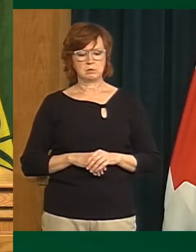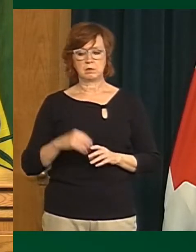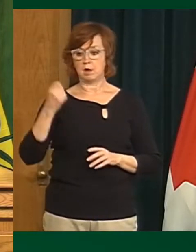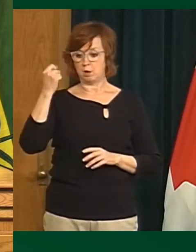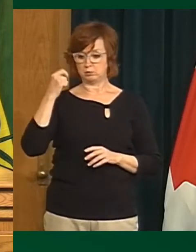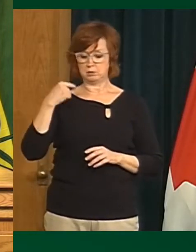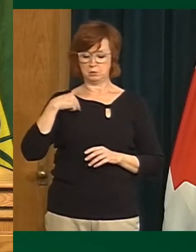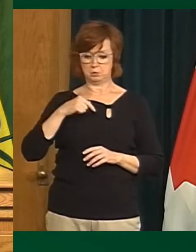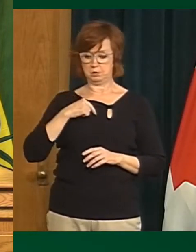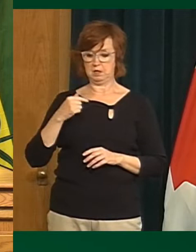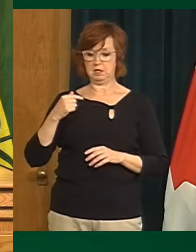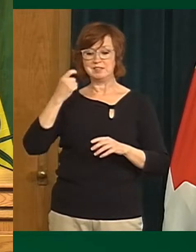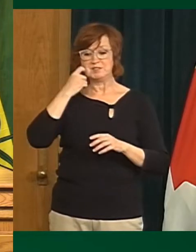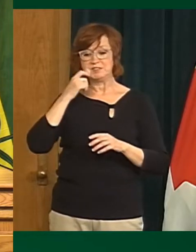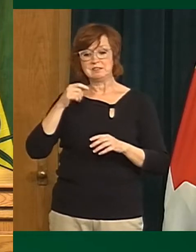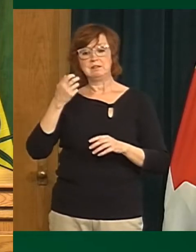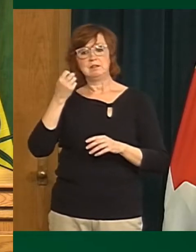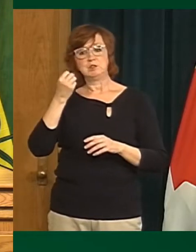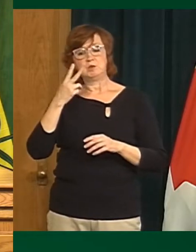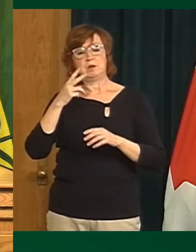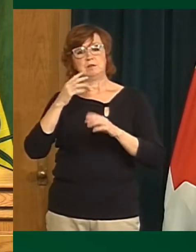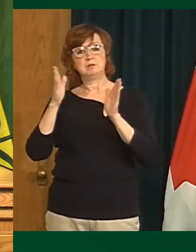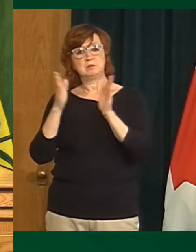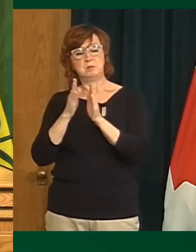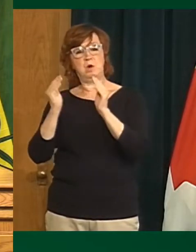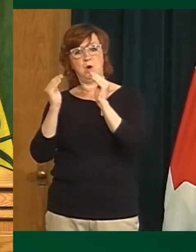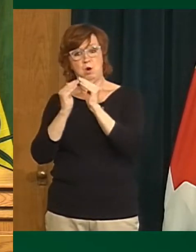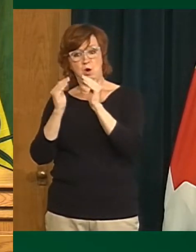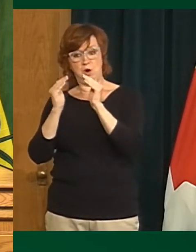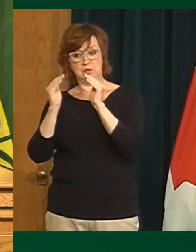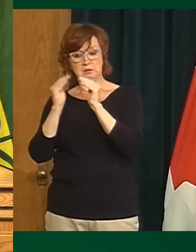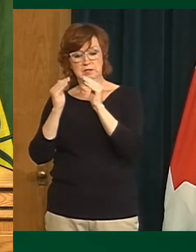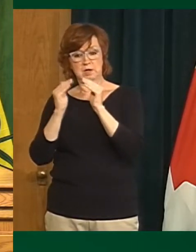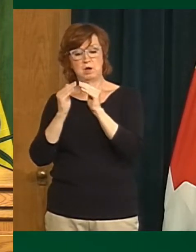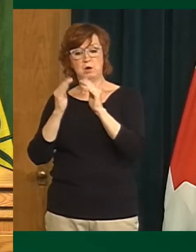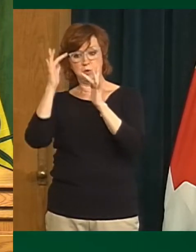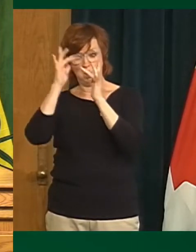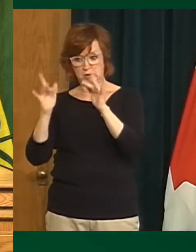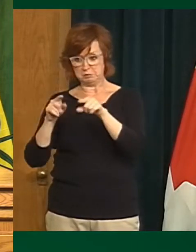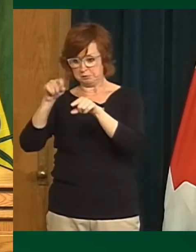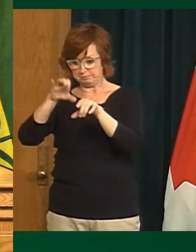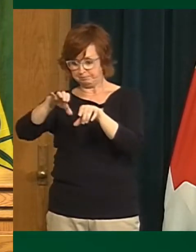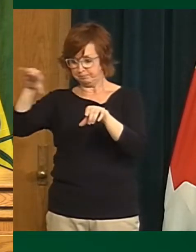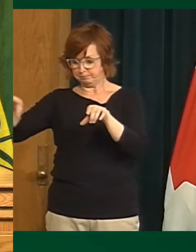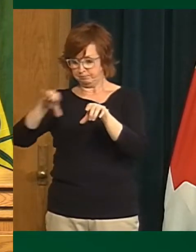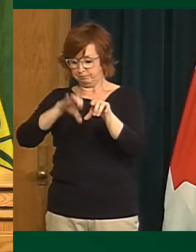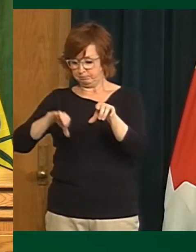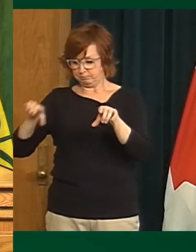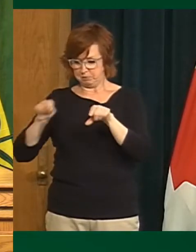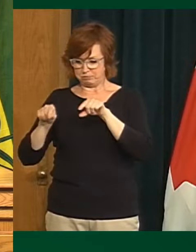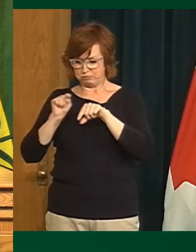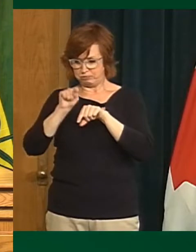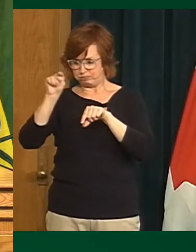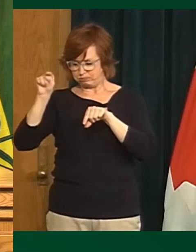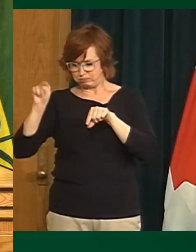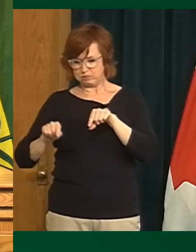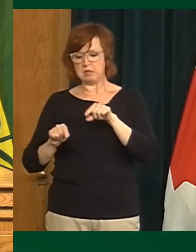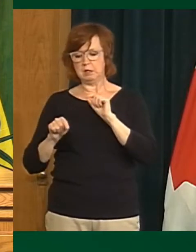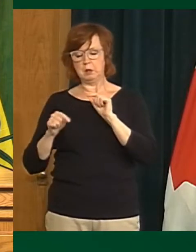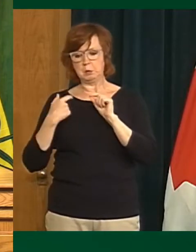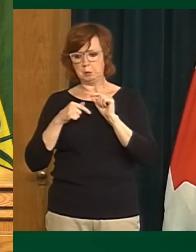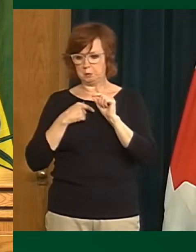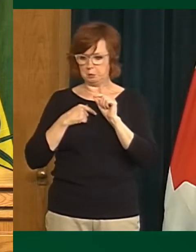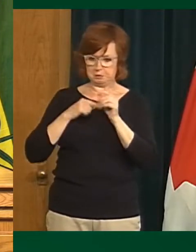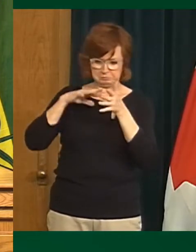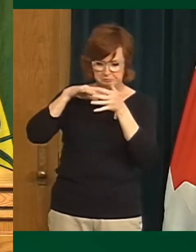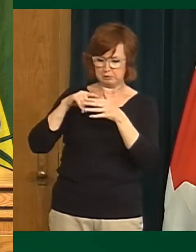temporary outages of services because of staffing concerns, I mean, that's one of the things that we'll be looking at as we reopen services